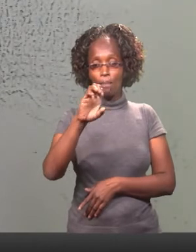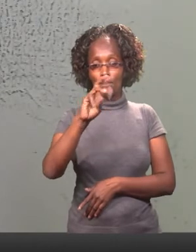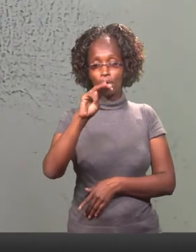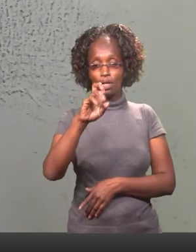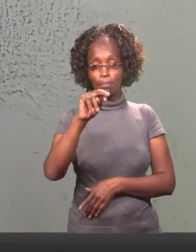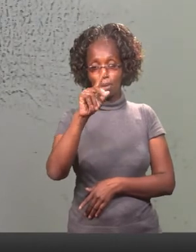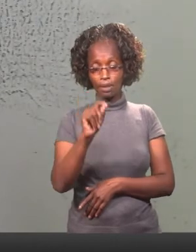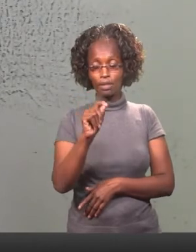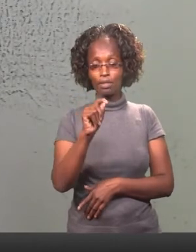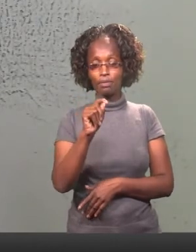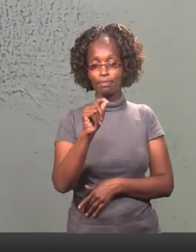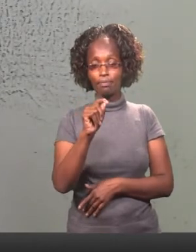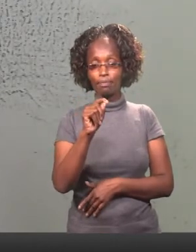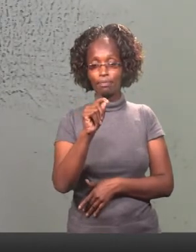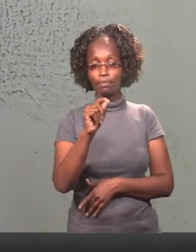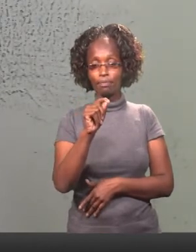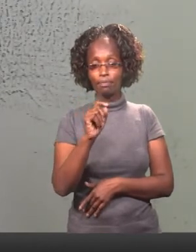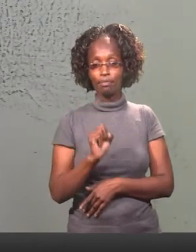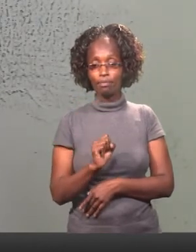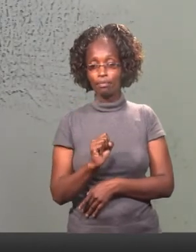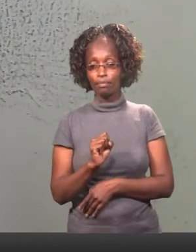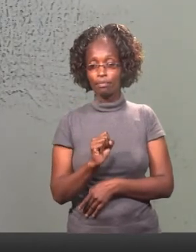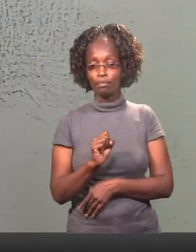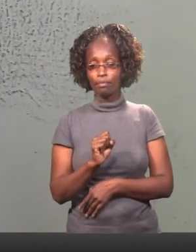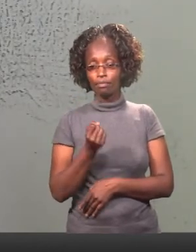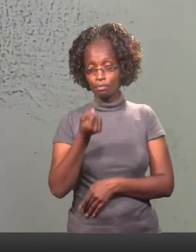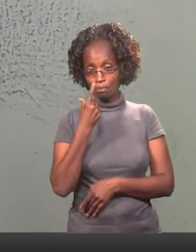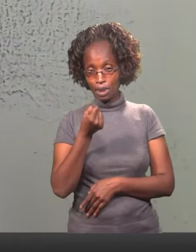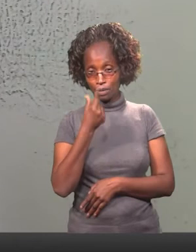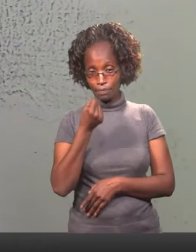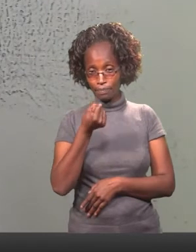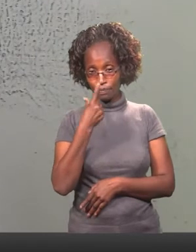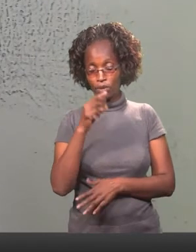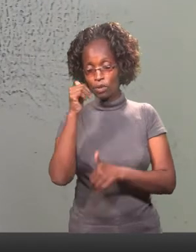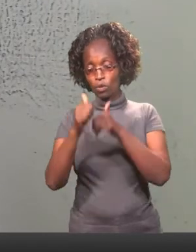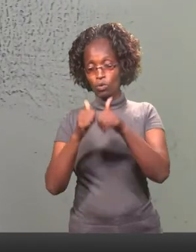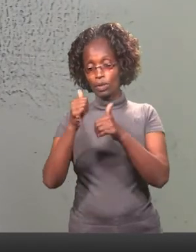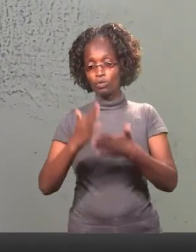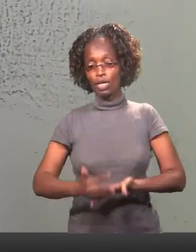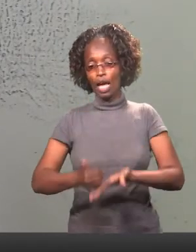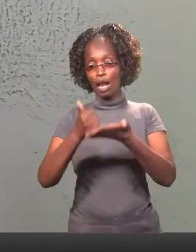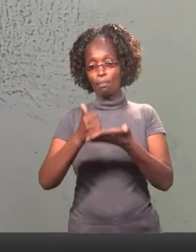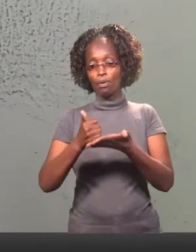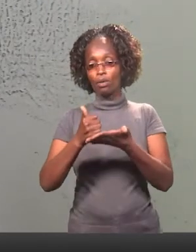core, we also supplement with the iron-rich tablets to help cope up